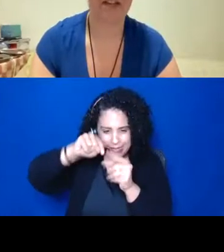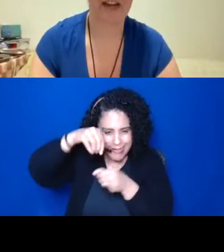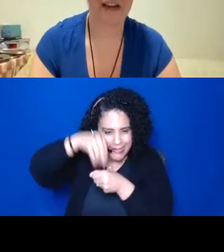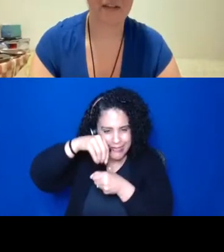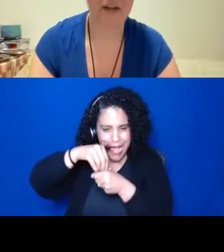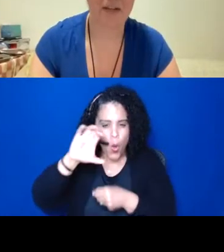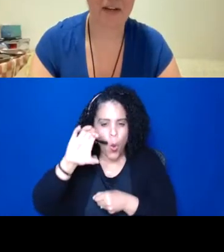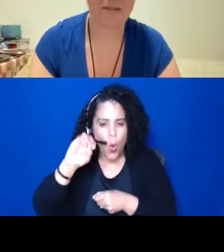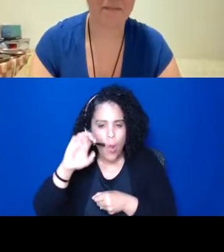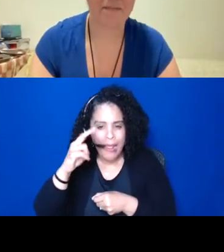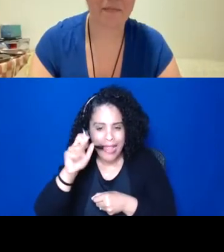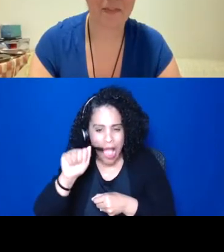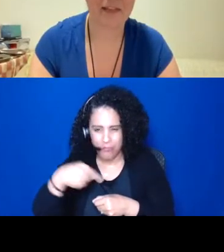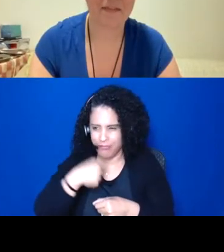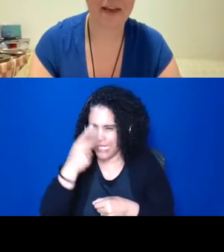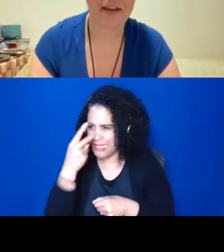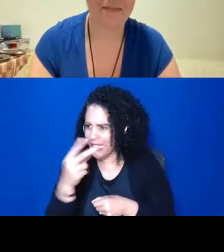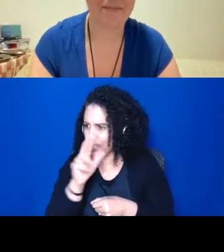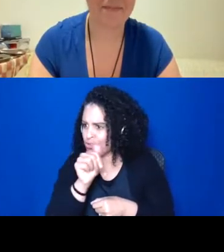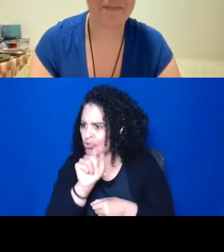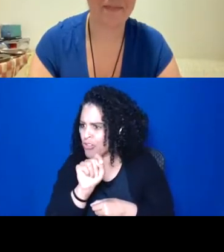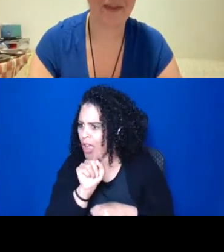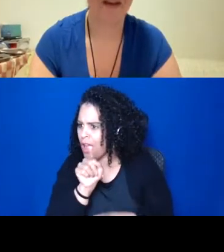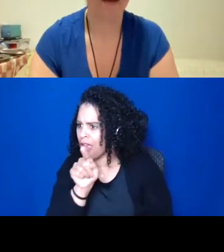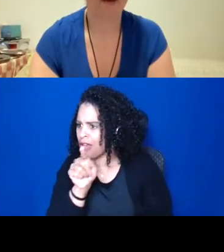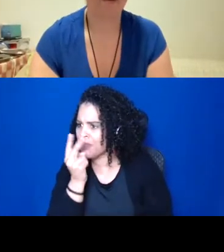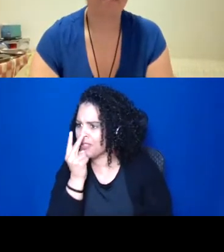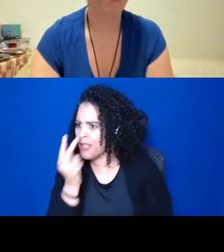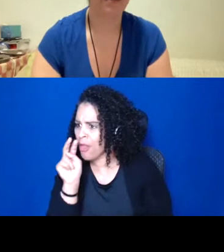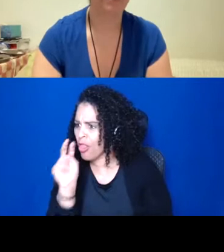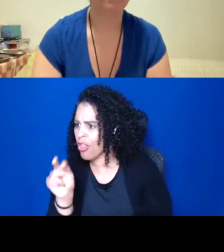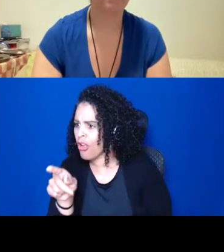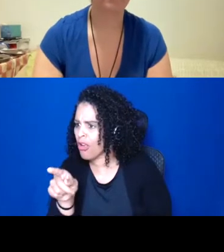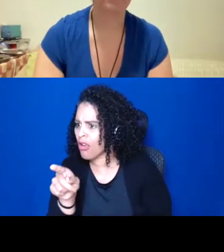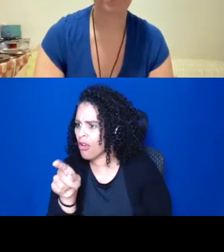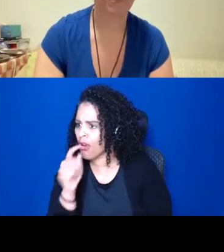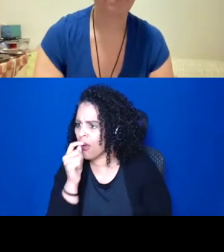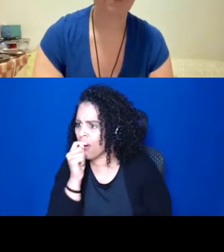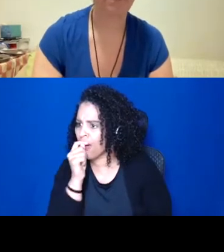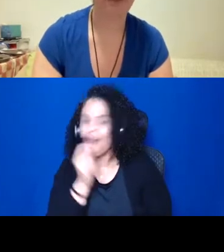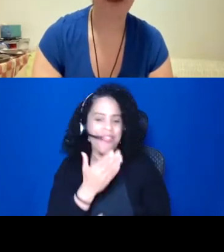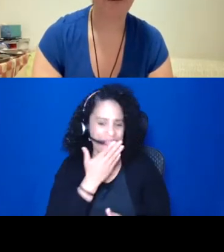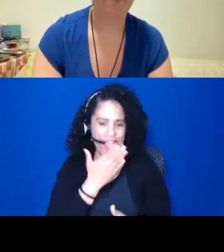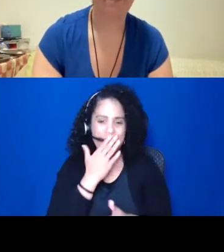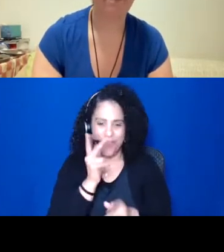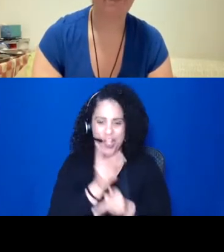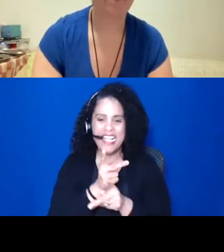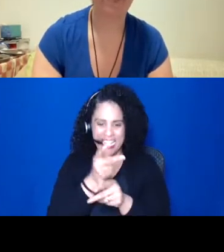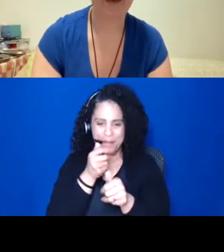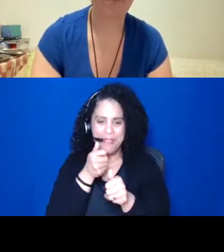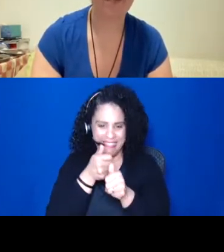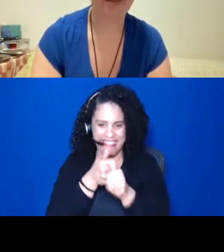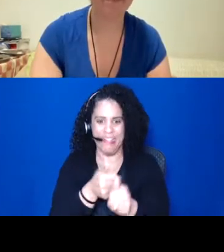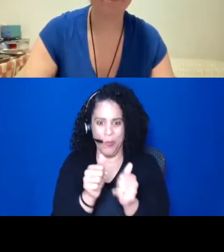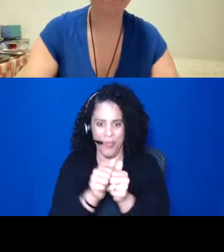in the chat, so I'm gonna look at that. All right, thank you for keeping up